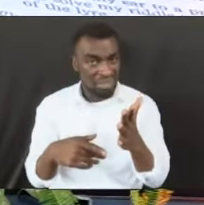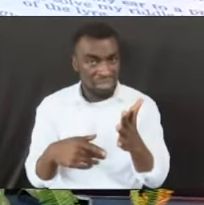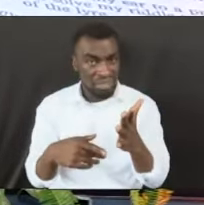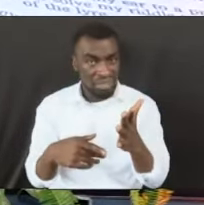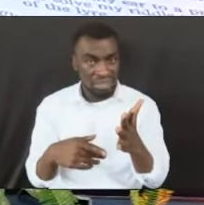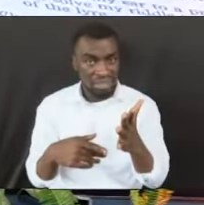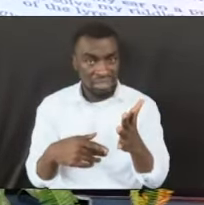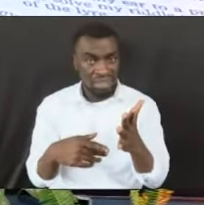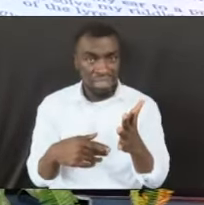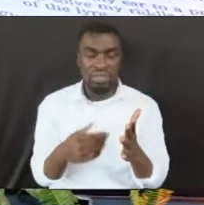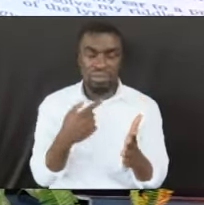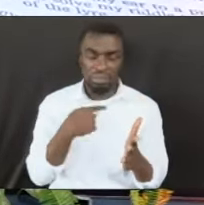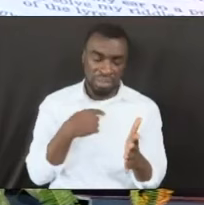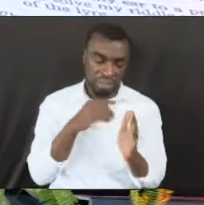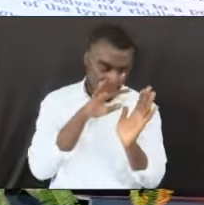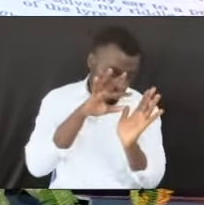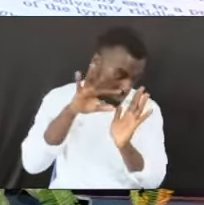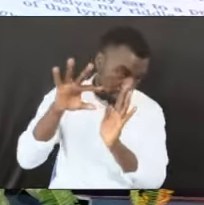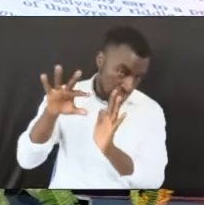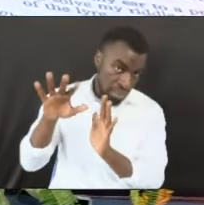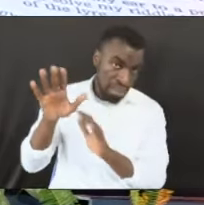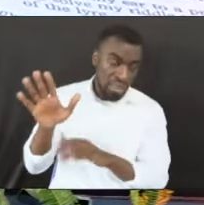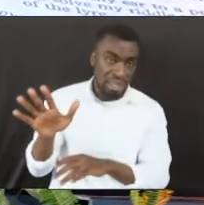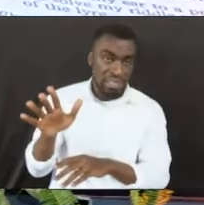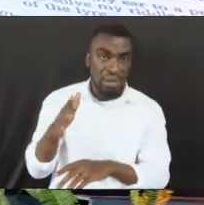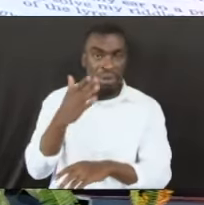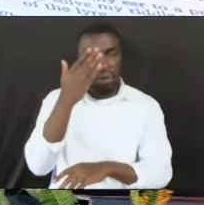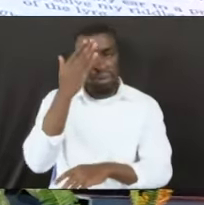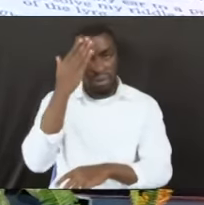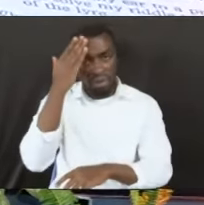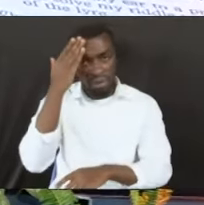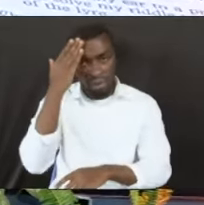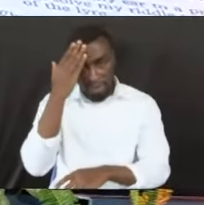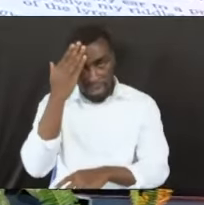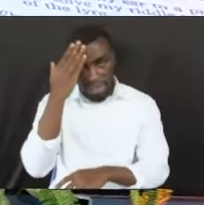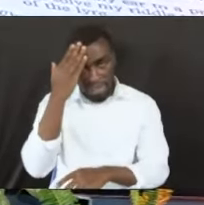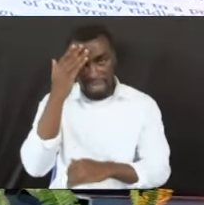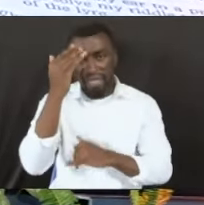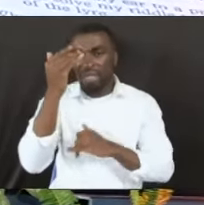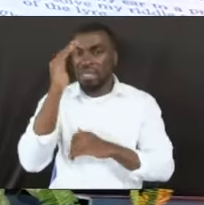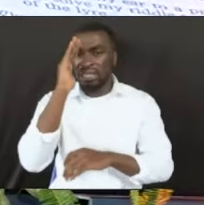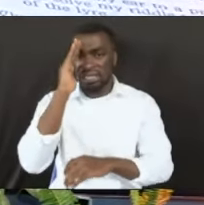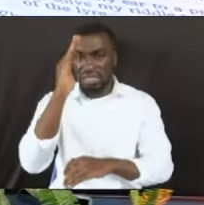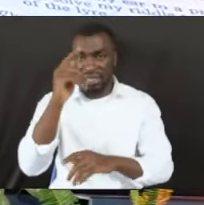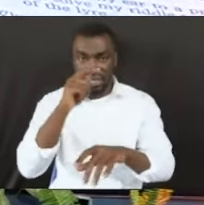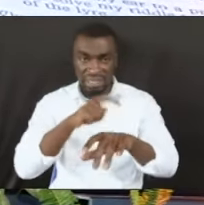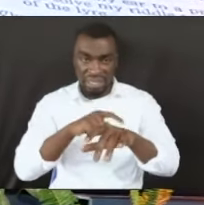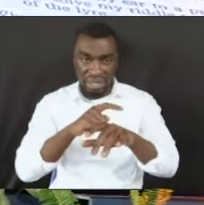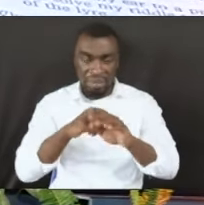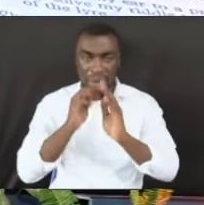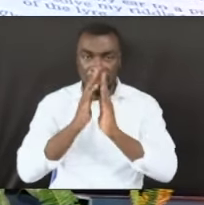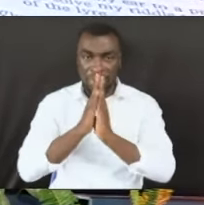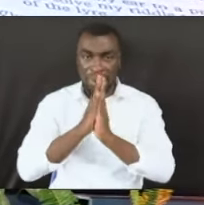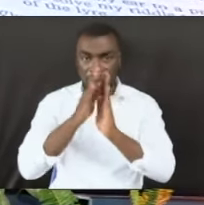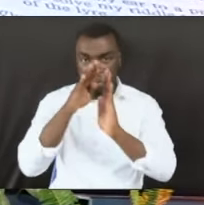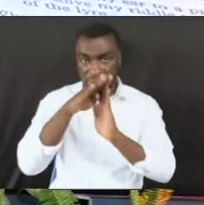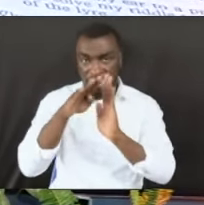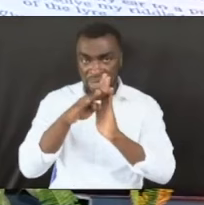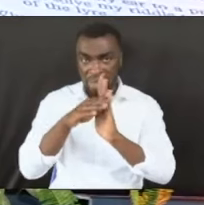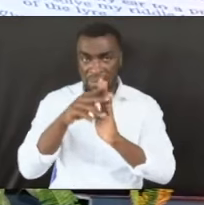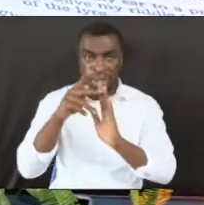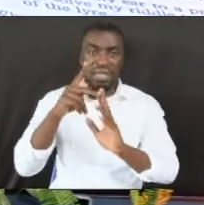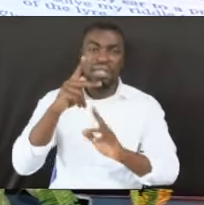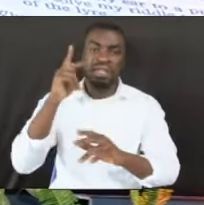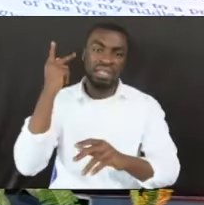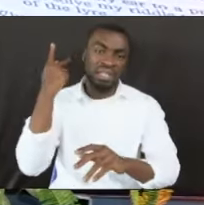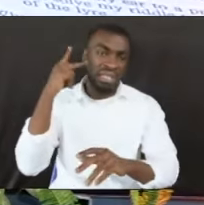So I left it at that. I left on Monday. On Sunday, when I'm running a prayer session in Kisii Central, my brother calls